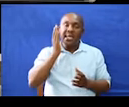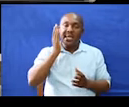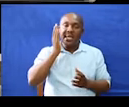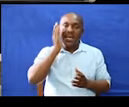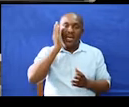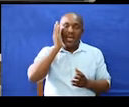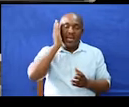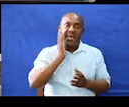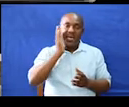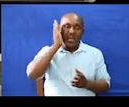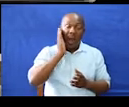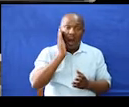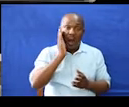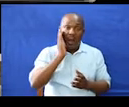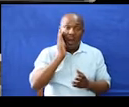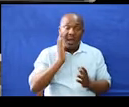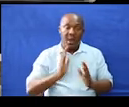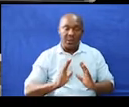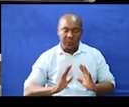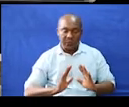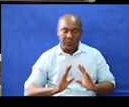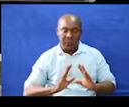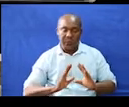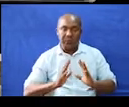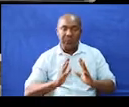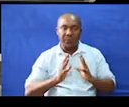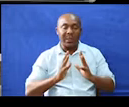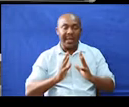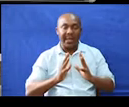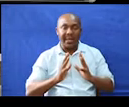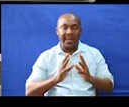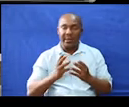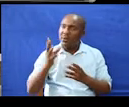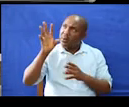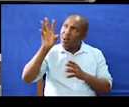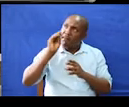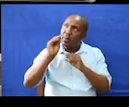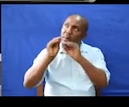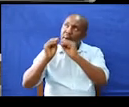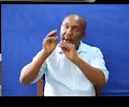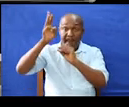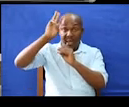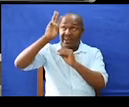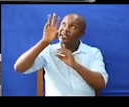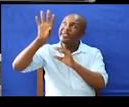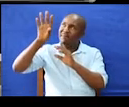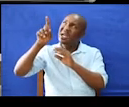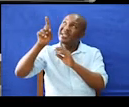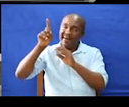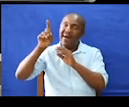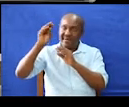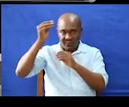tend to inherit some characteristics from their parents. Those physical characteristics from